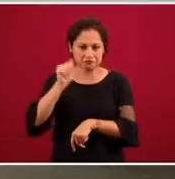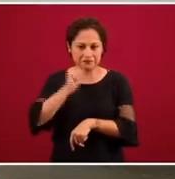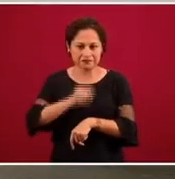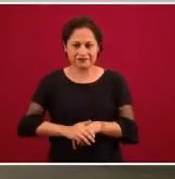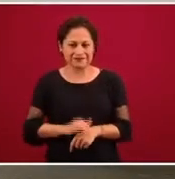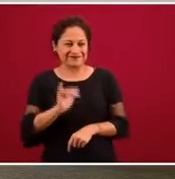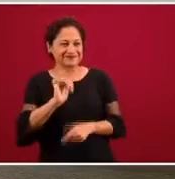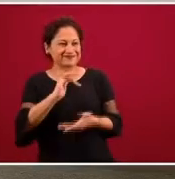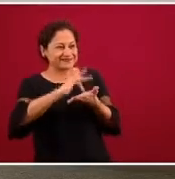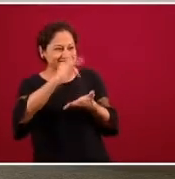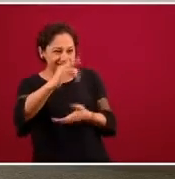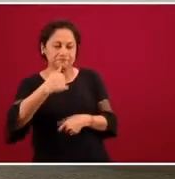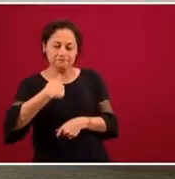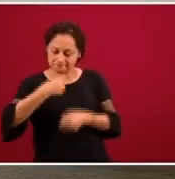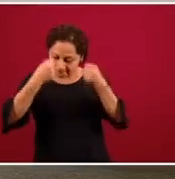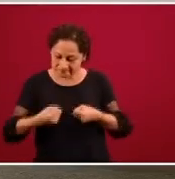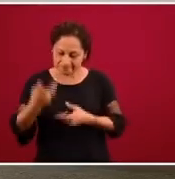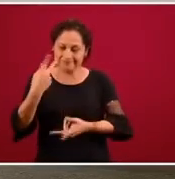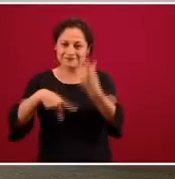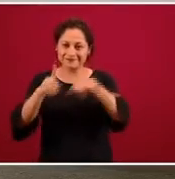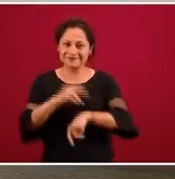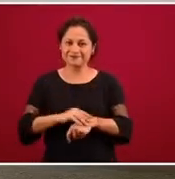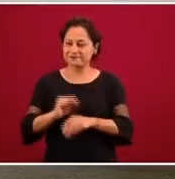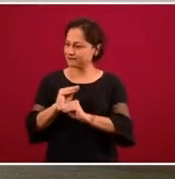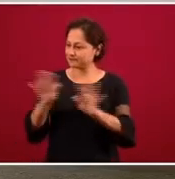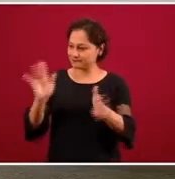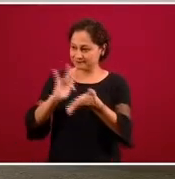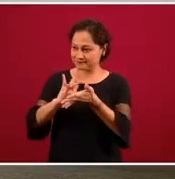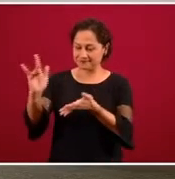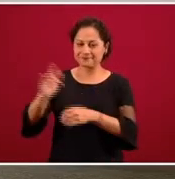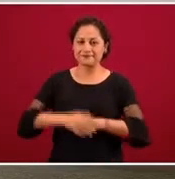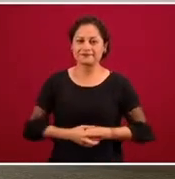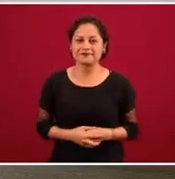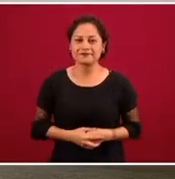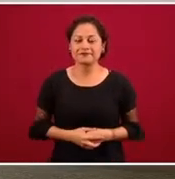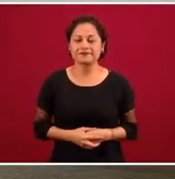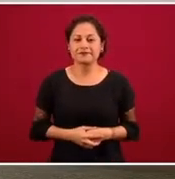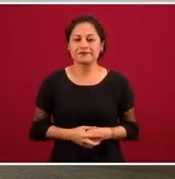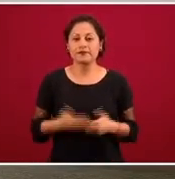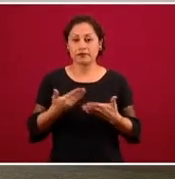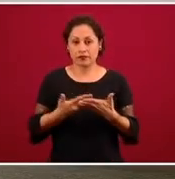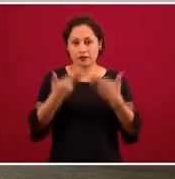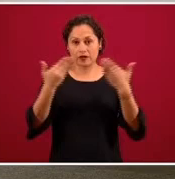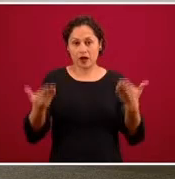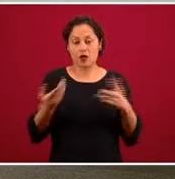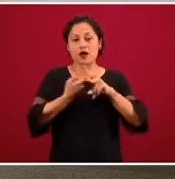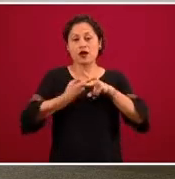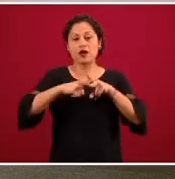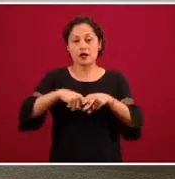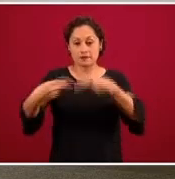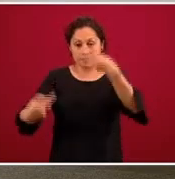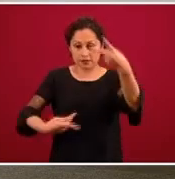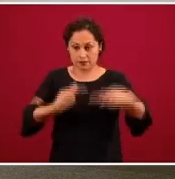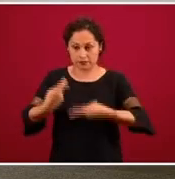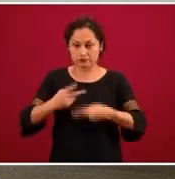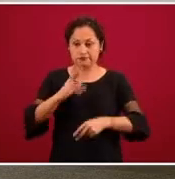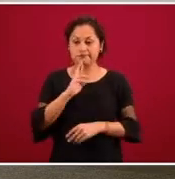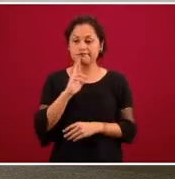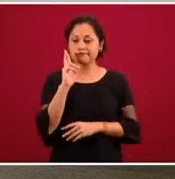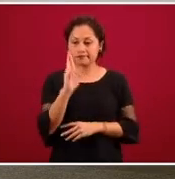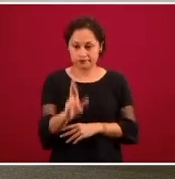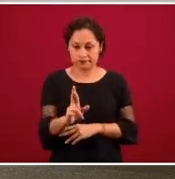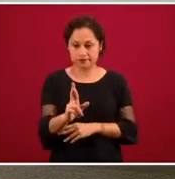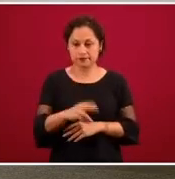welcome to come here. I will be holding you to that. Yes, of course. All right, let's